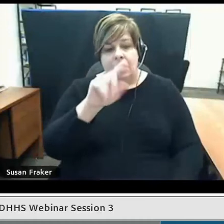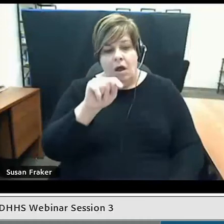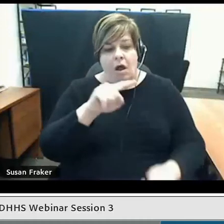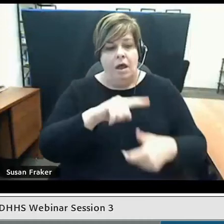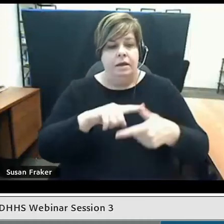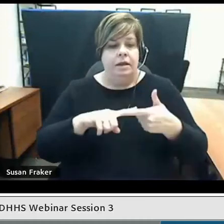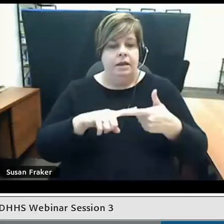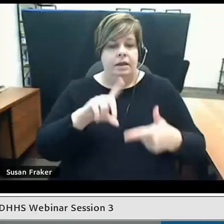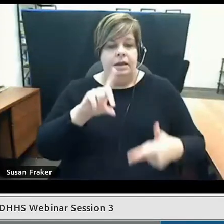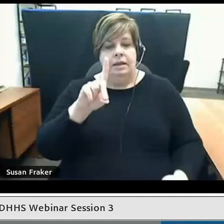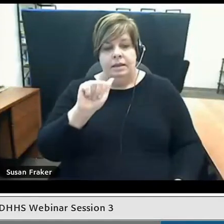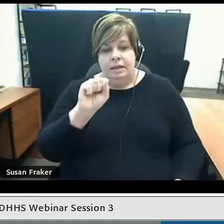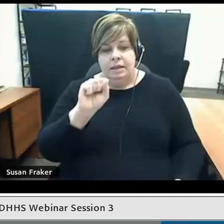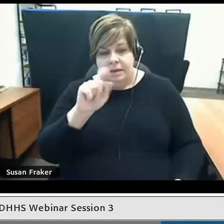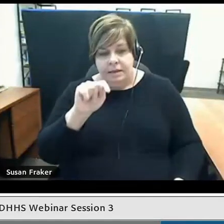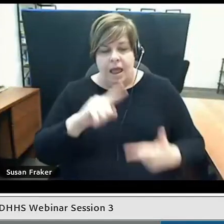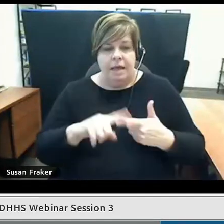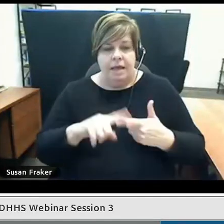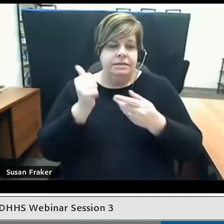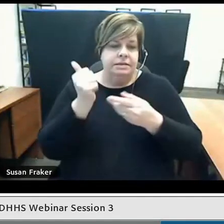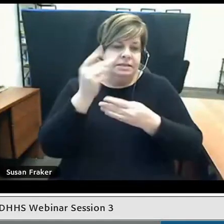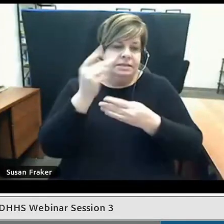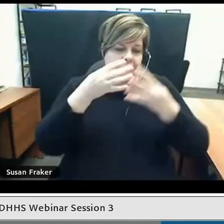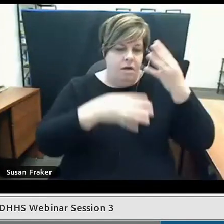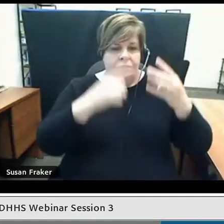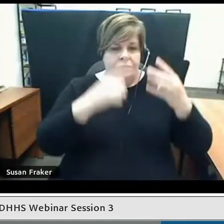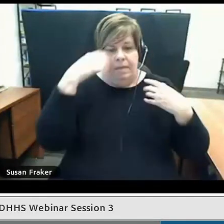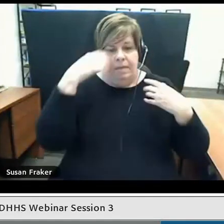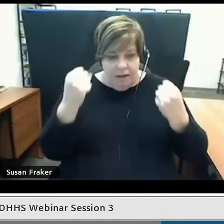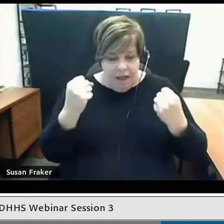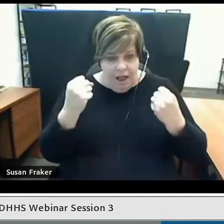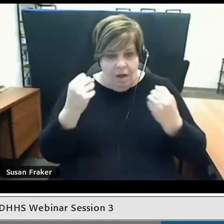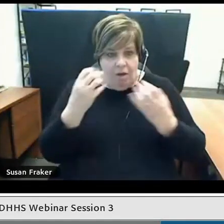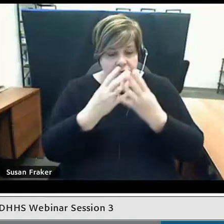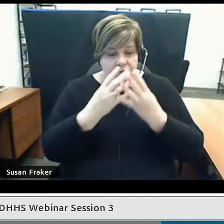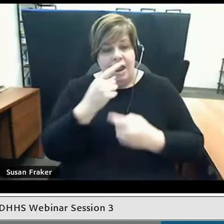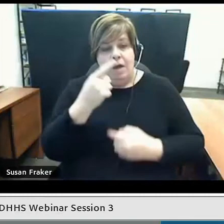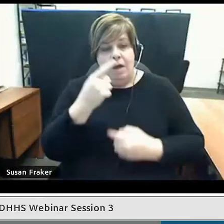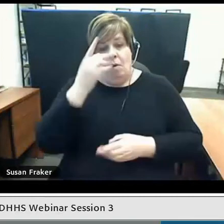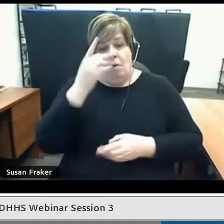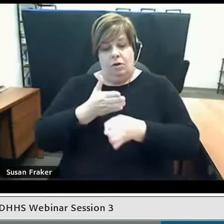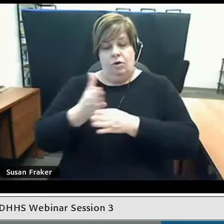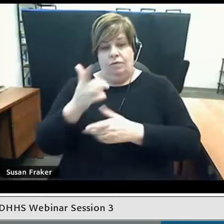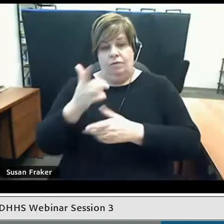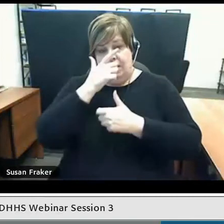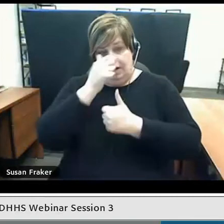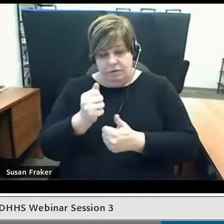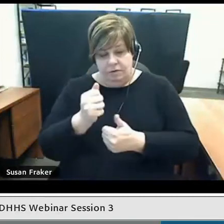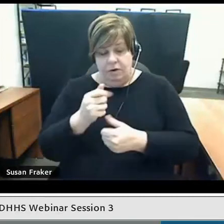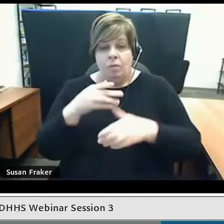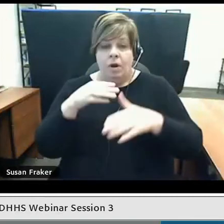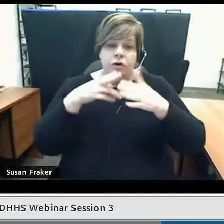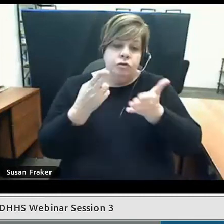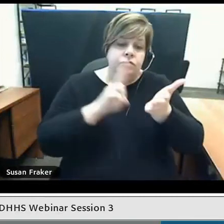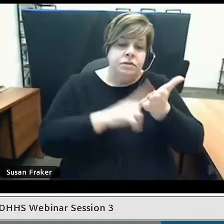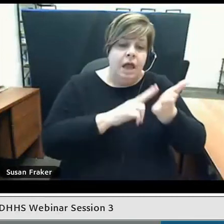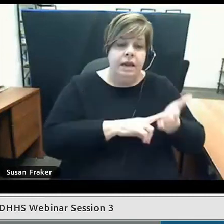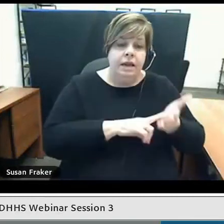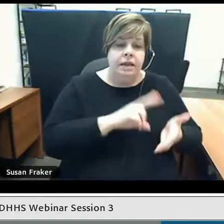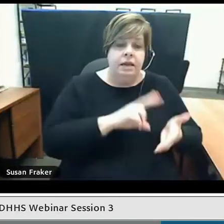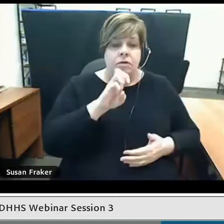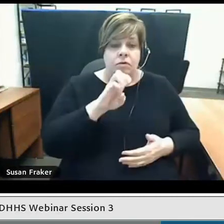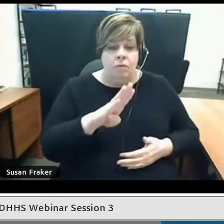health screeners, and there's one career interest screener. When you get onto the website, you'll see that